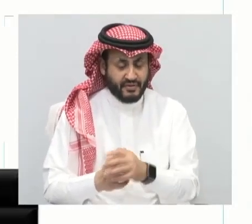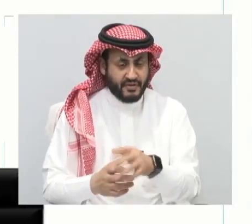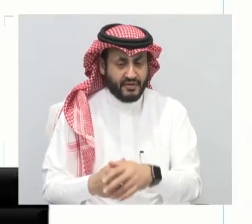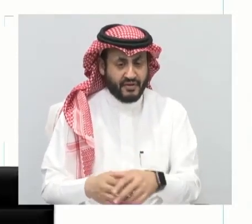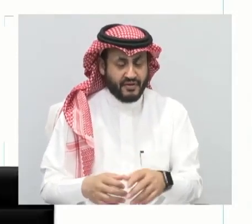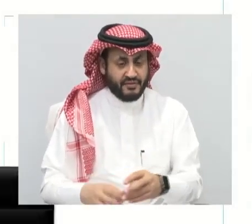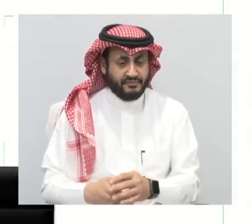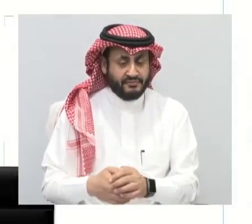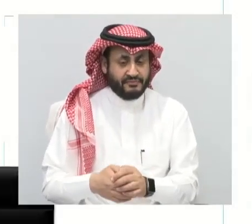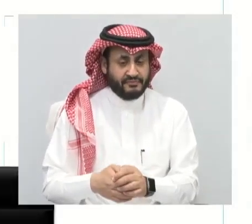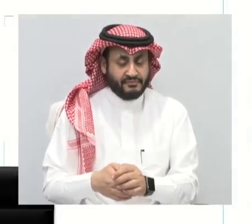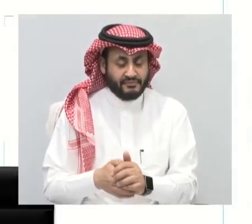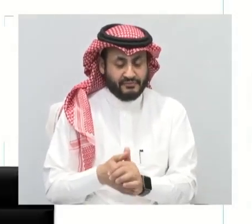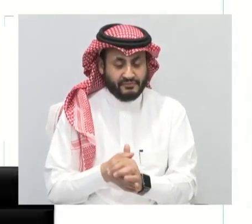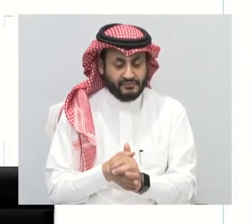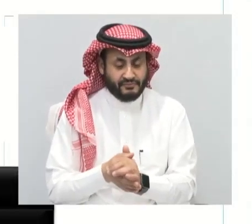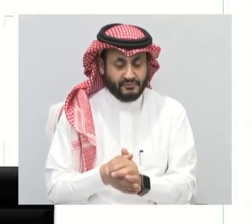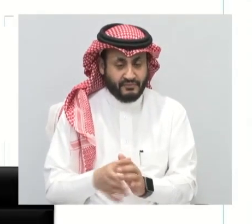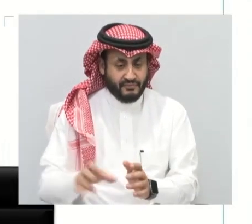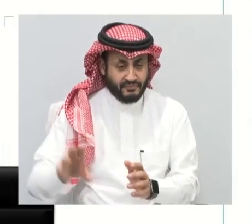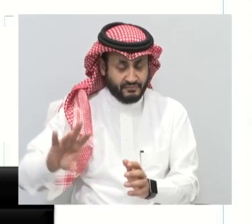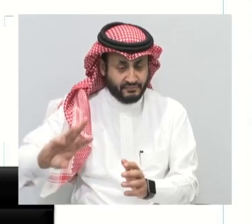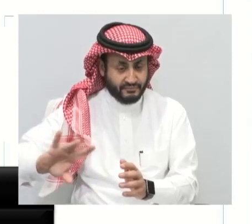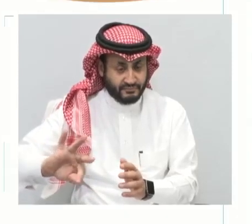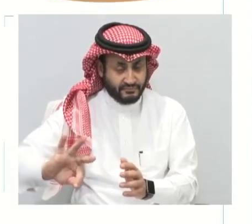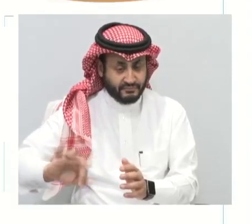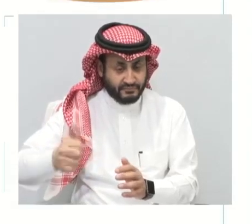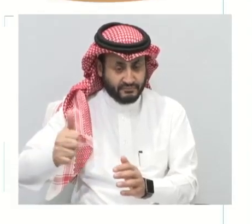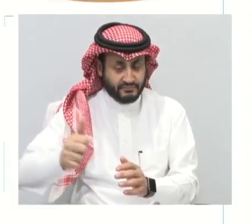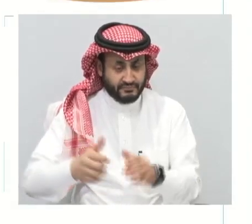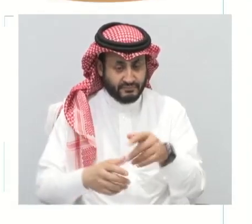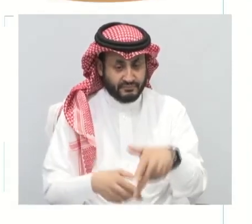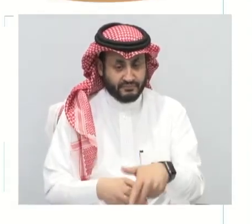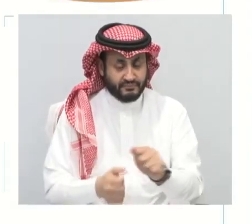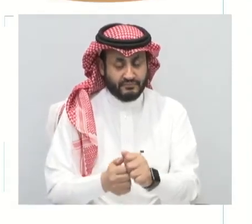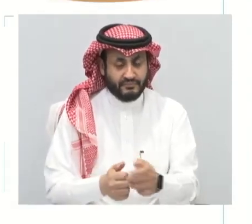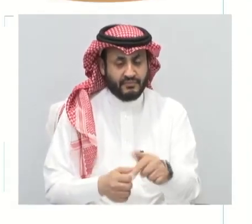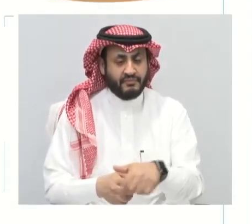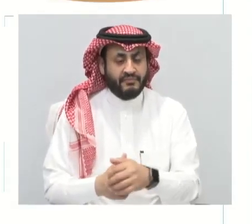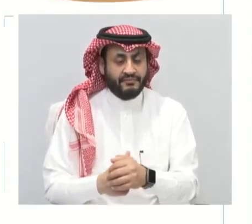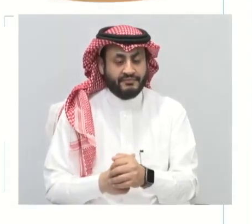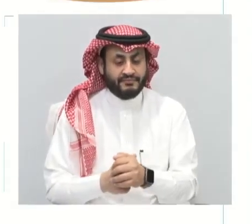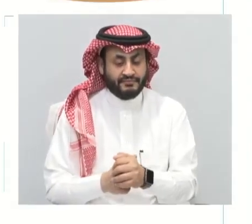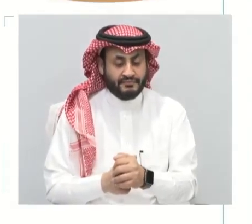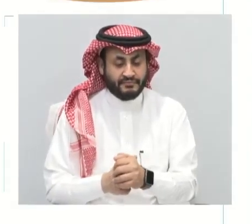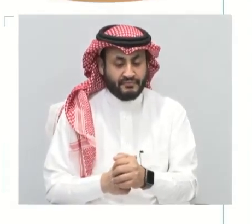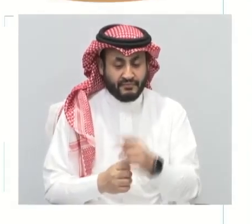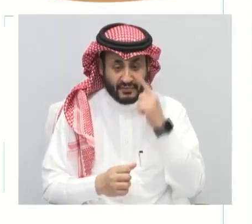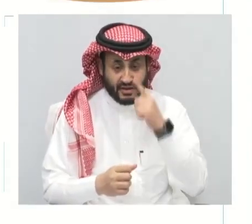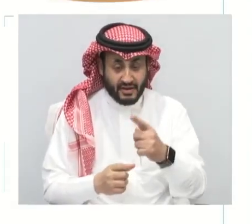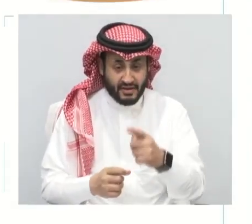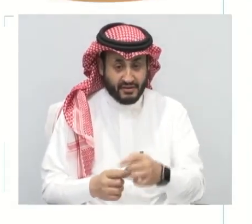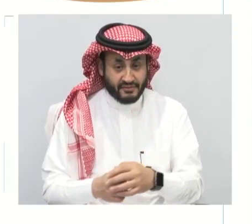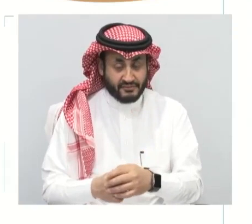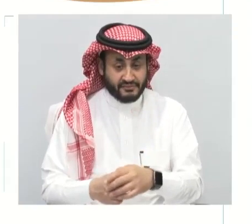9th and the 10th sections, Writing and Project. Before we start our main class, let's make a quick revision